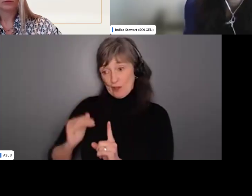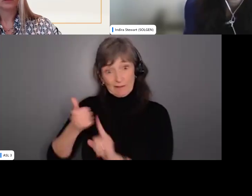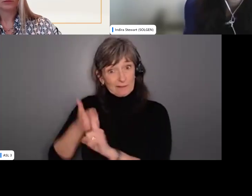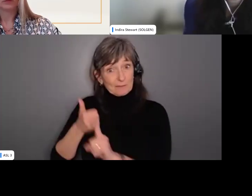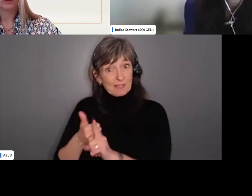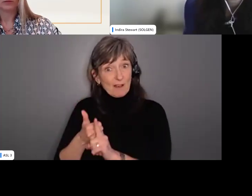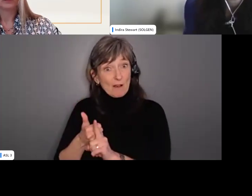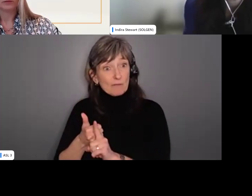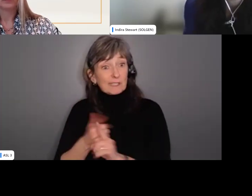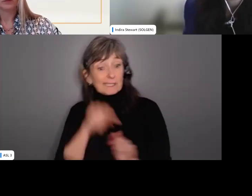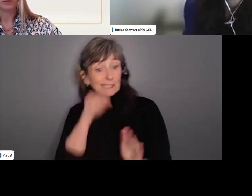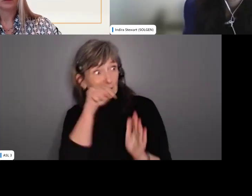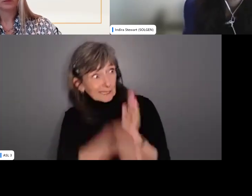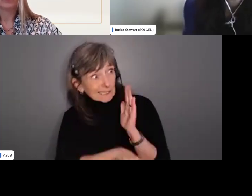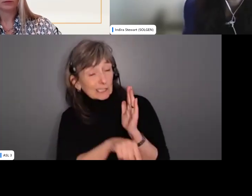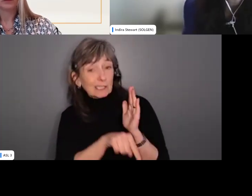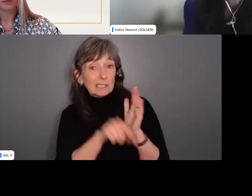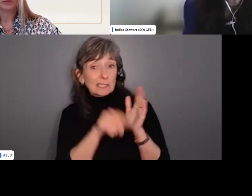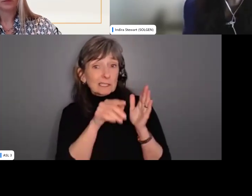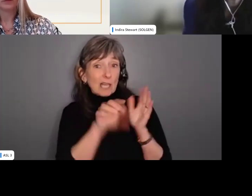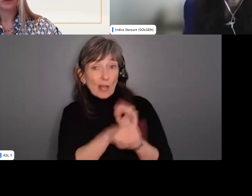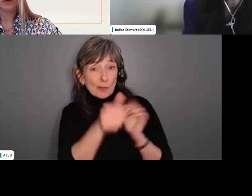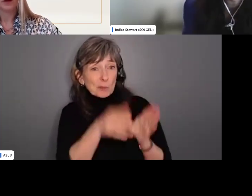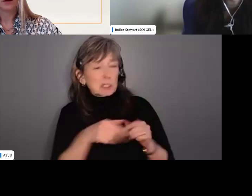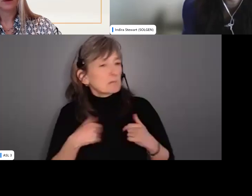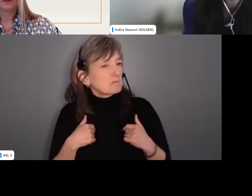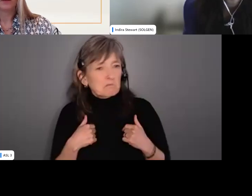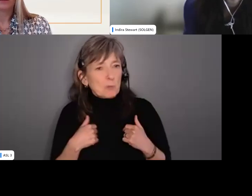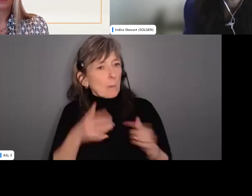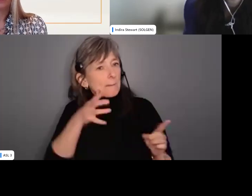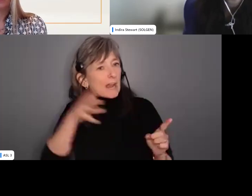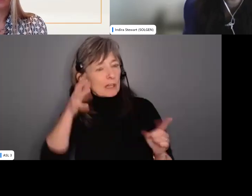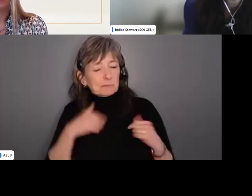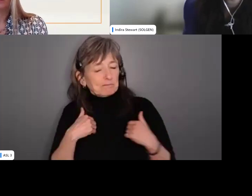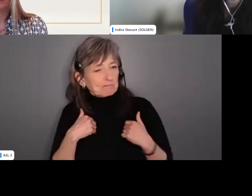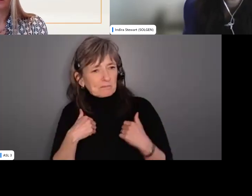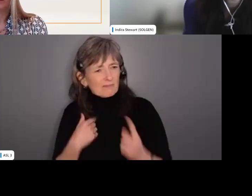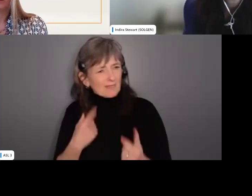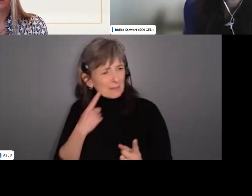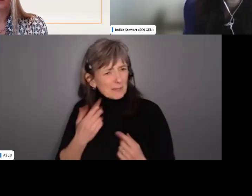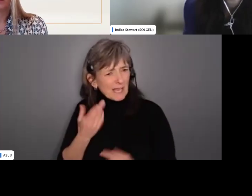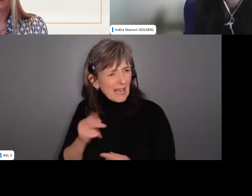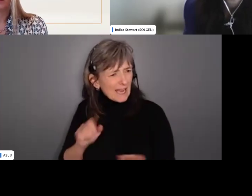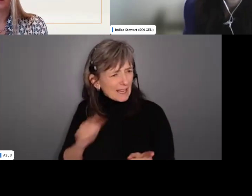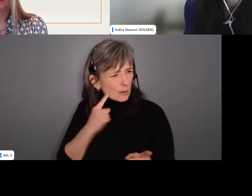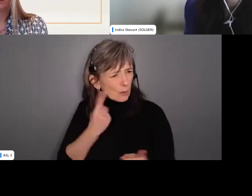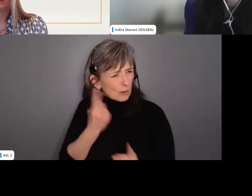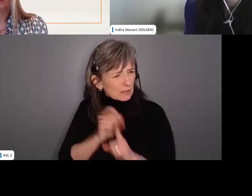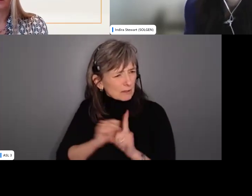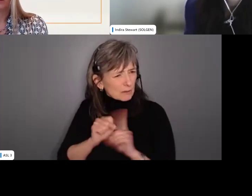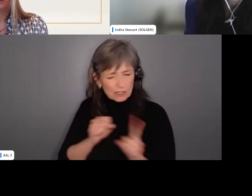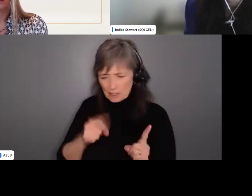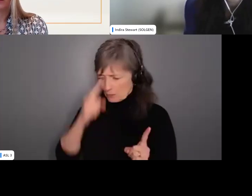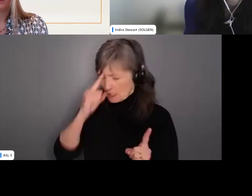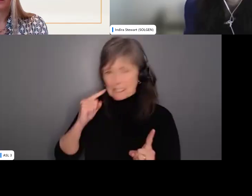the perpetrator of the violence. Unless I think we had maybe one case, Hannah, you'll tell me if I'm wrong, where there had been sort of very